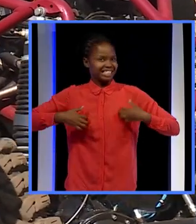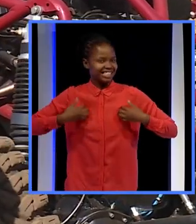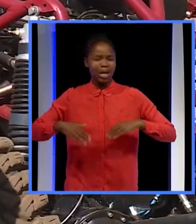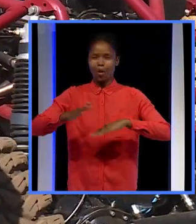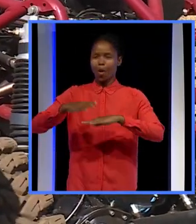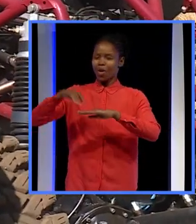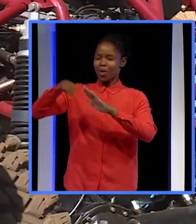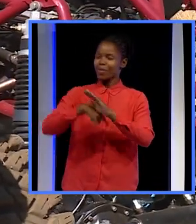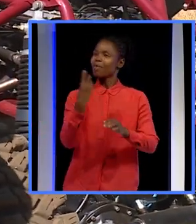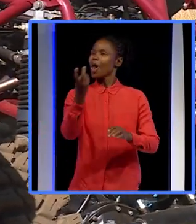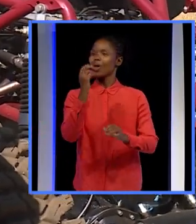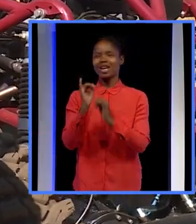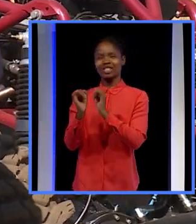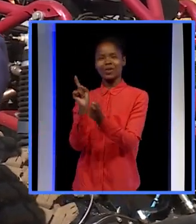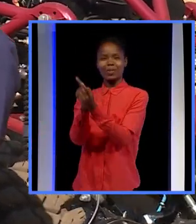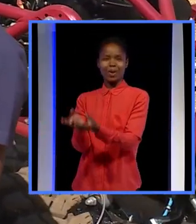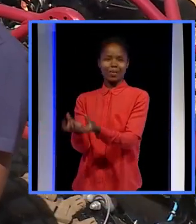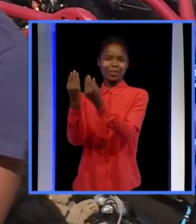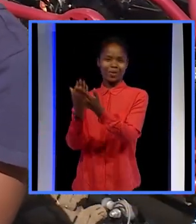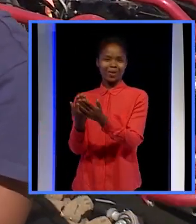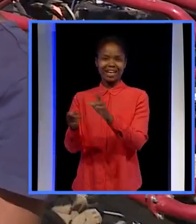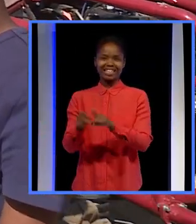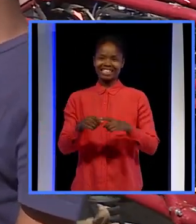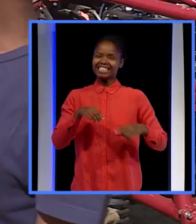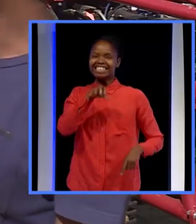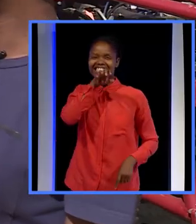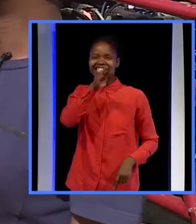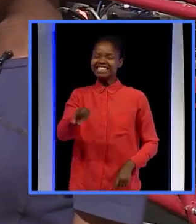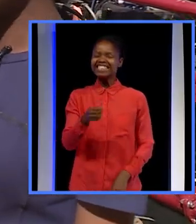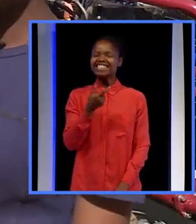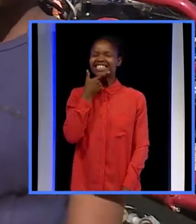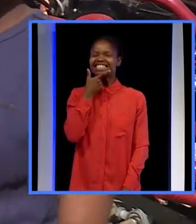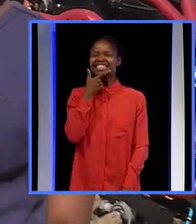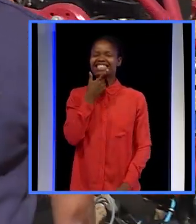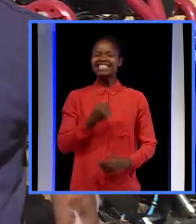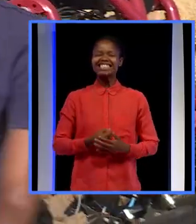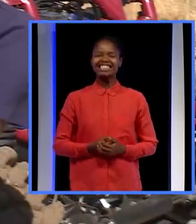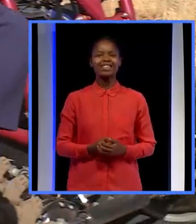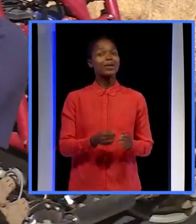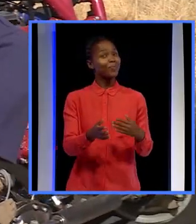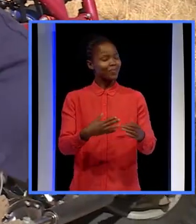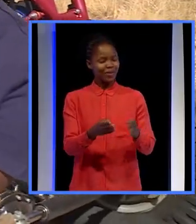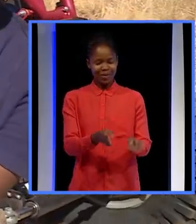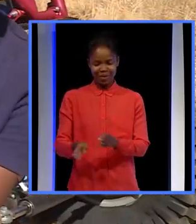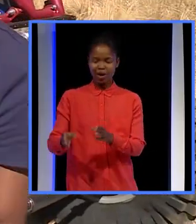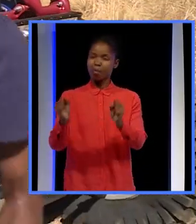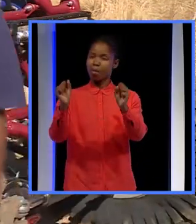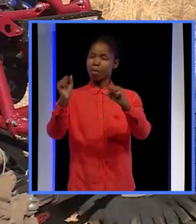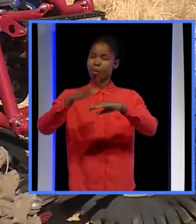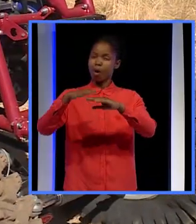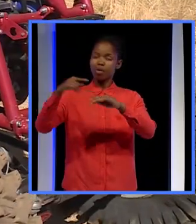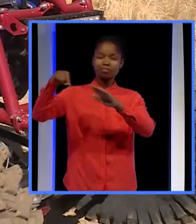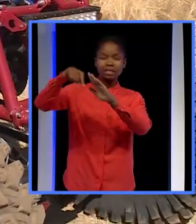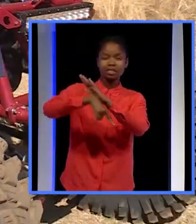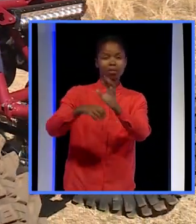a feel-good story. Yeah, go find a feel-good story. Okay, and then, yeah, you know, this is the smile of the day. Smile of the day. Right, so anyway, so in the show with Isin Letela,